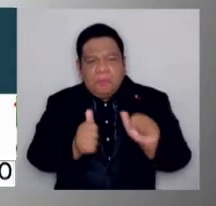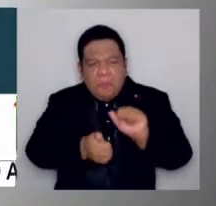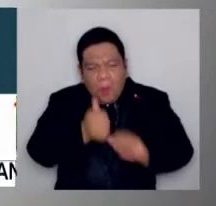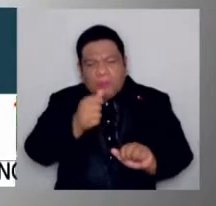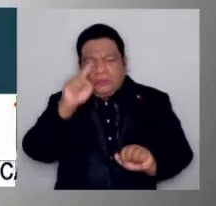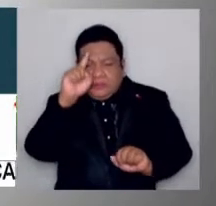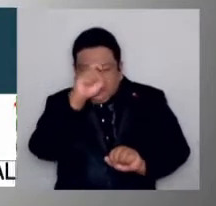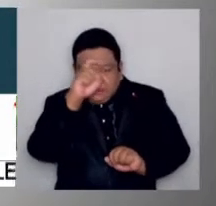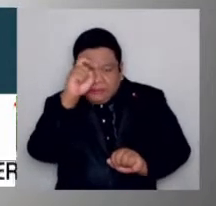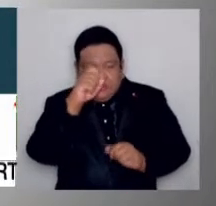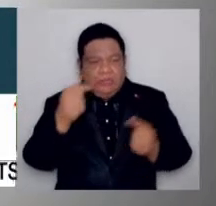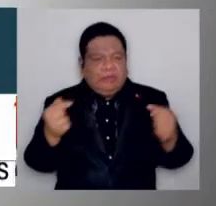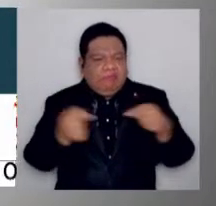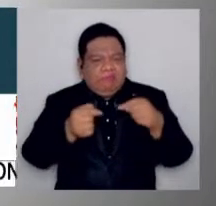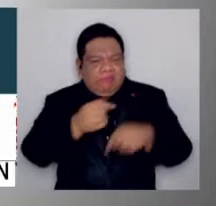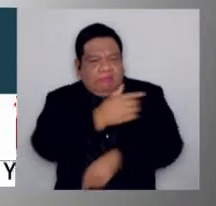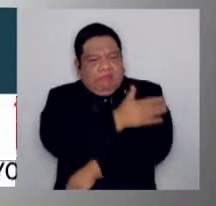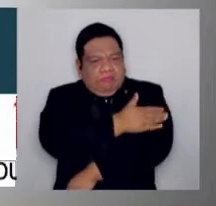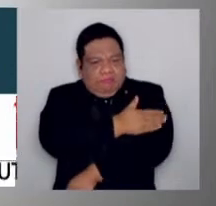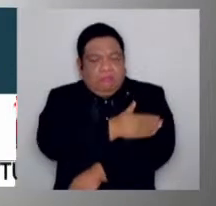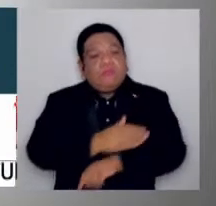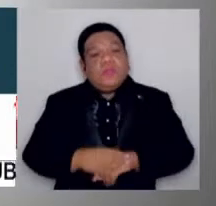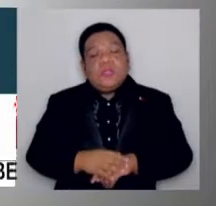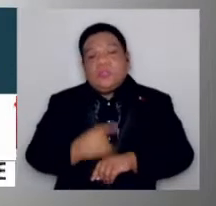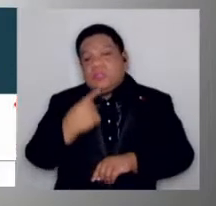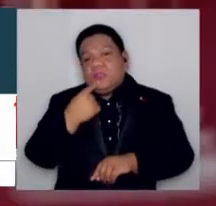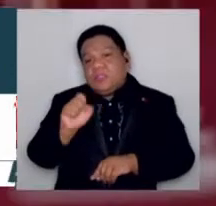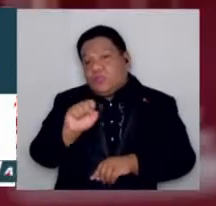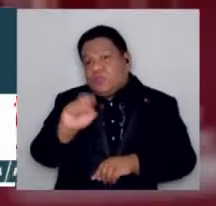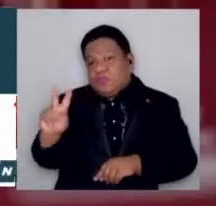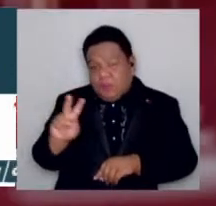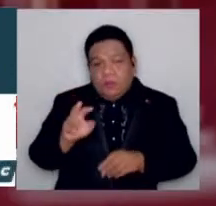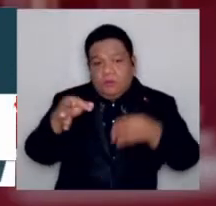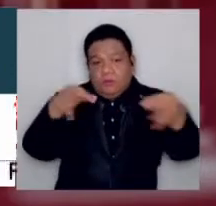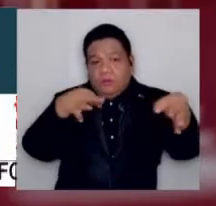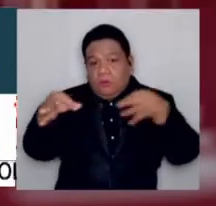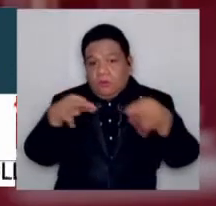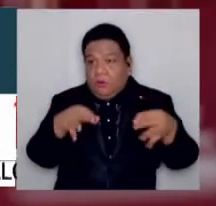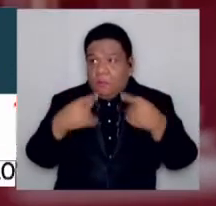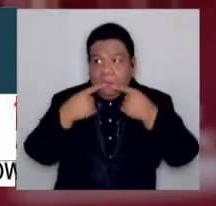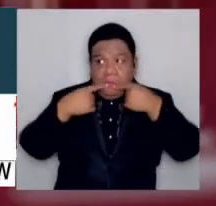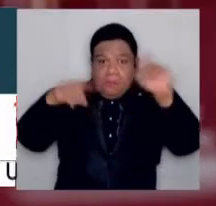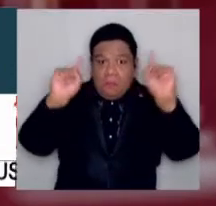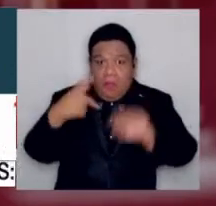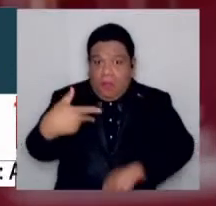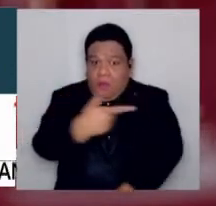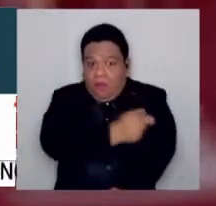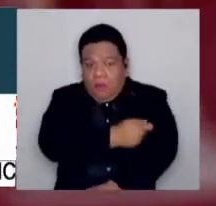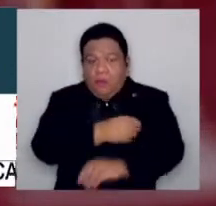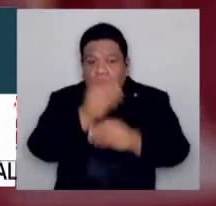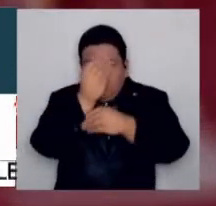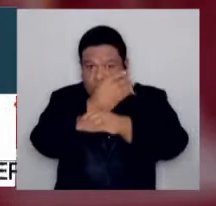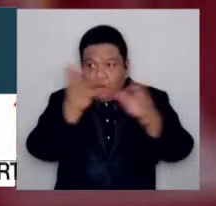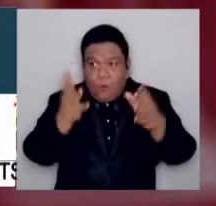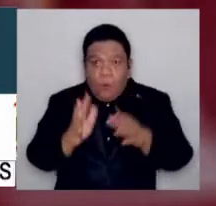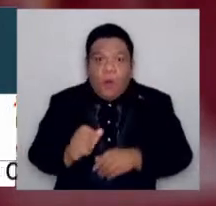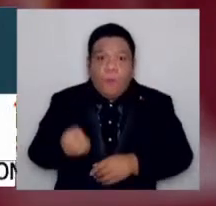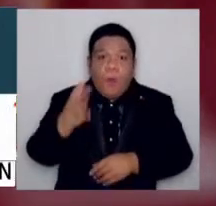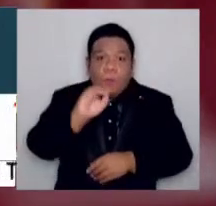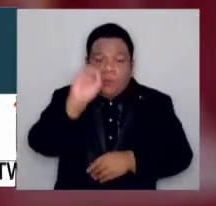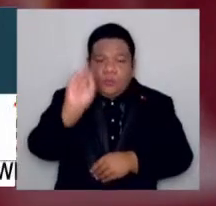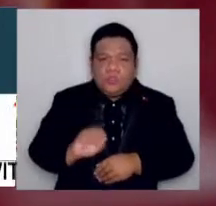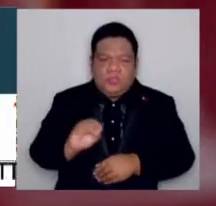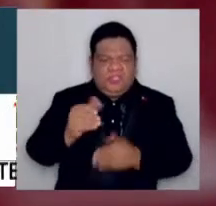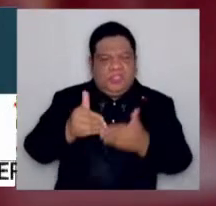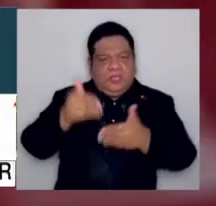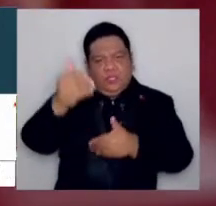the injection site. Sinovac also says a report on its vaccine's effectiveness could be released next year as it needs more